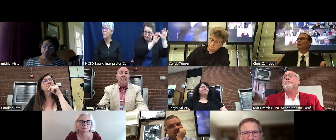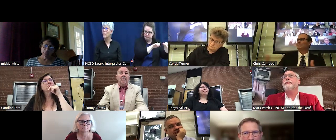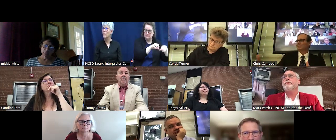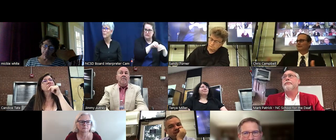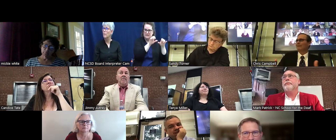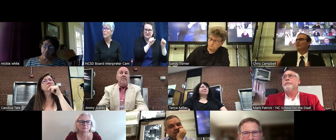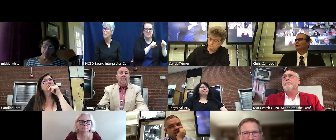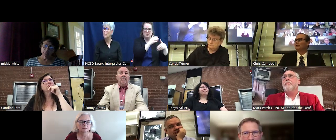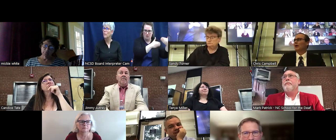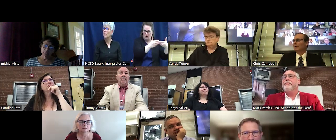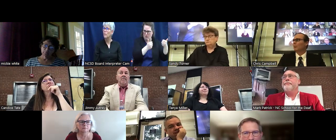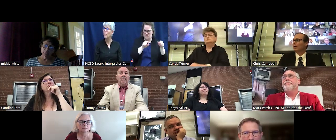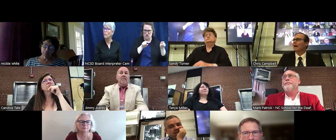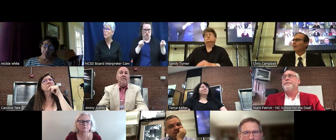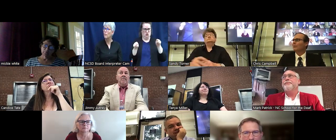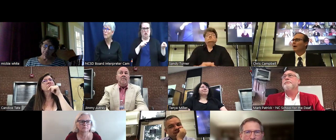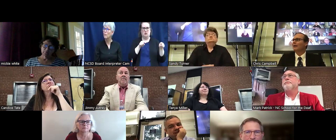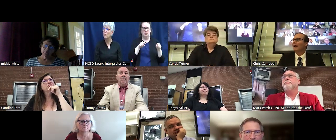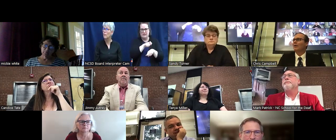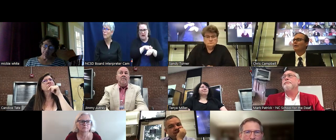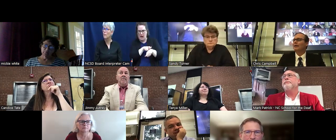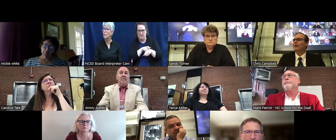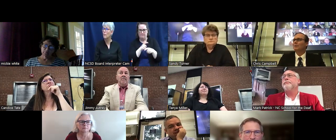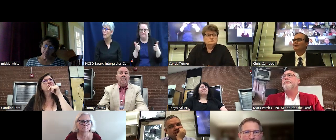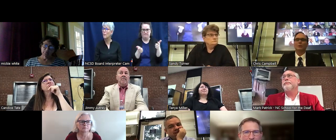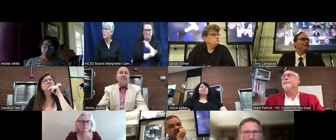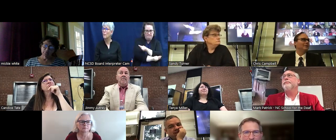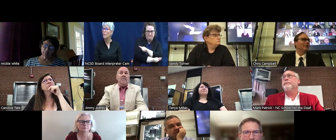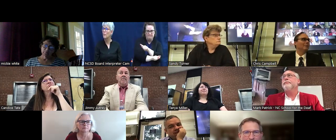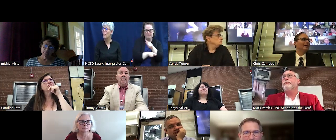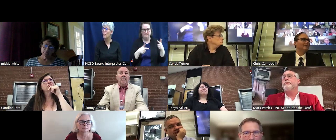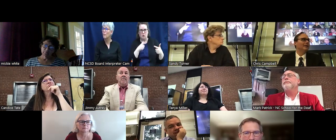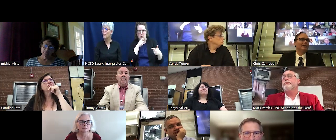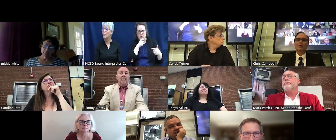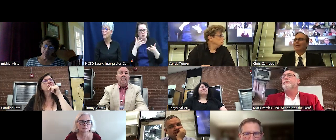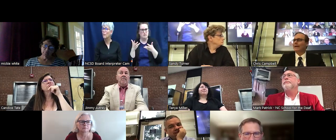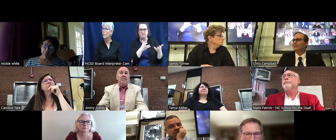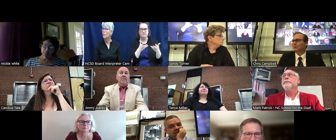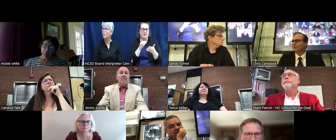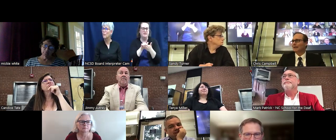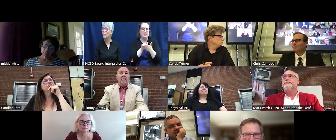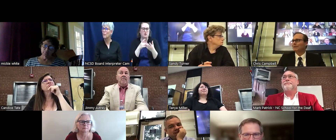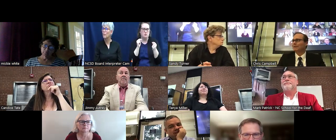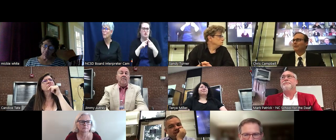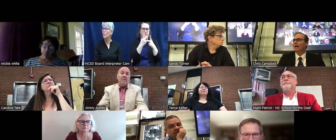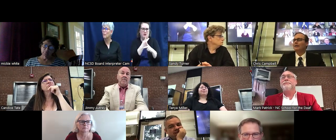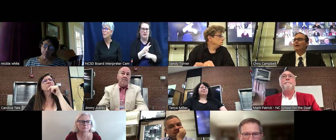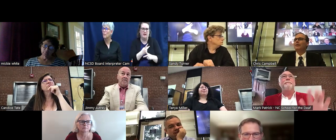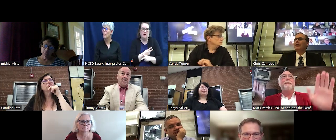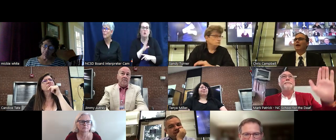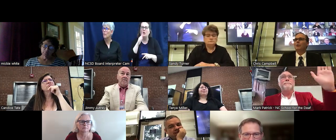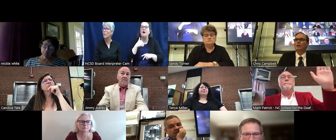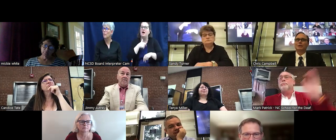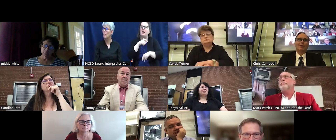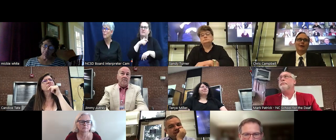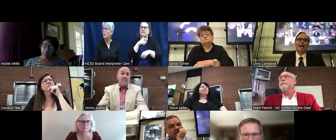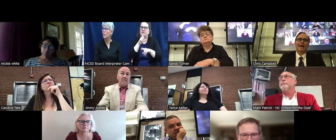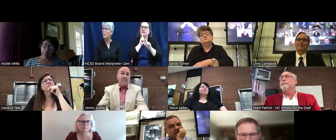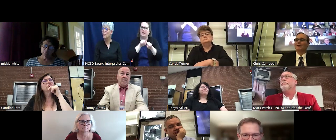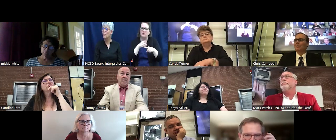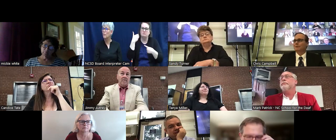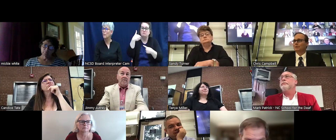that's what's everyone's trying to work out right now. And we feel good that there'll be answers in time to do that. The other question I